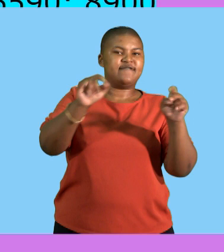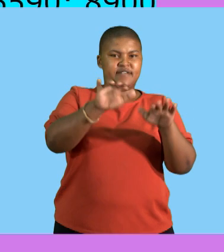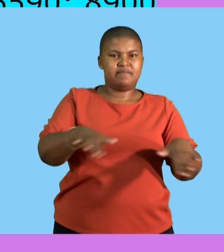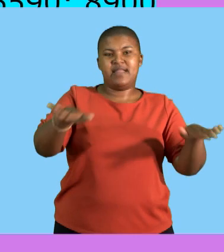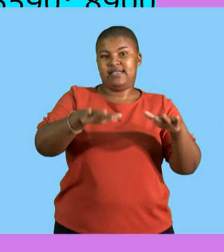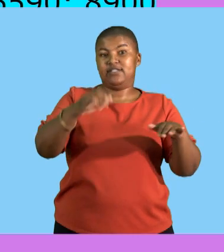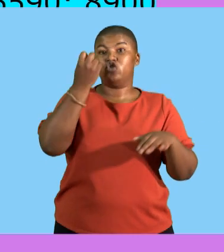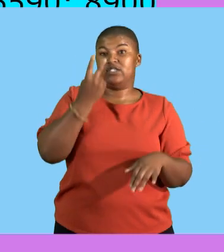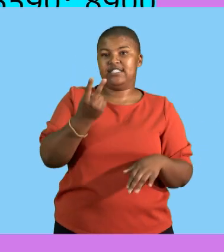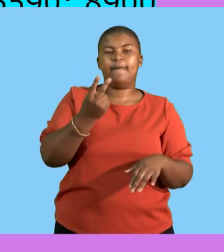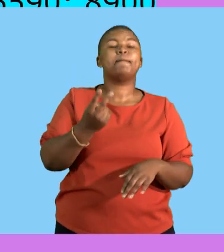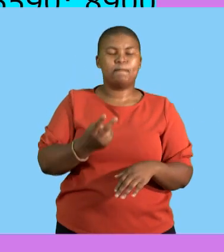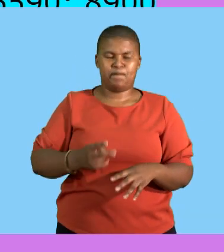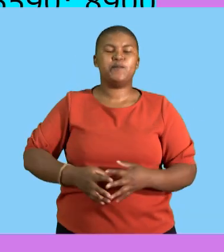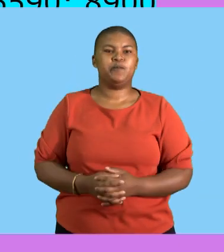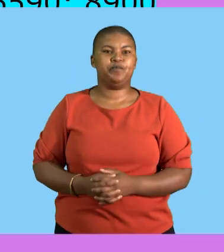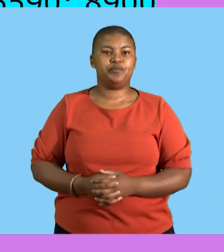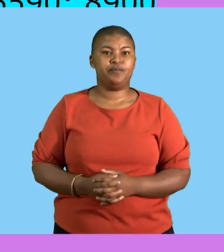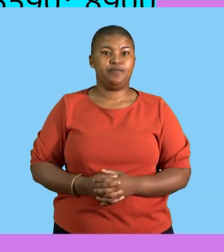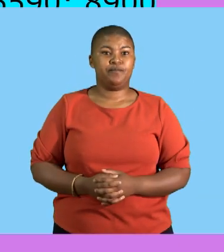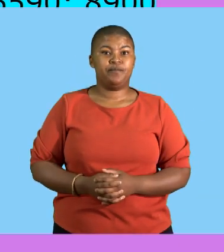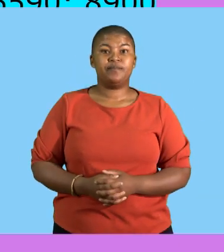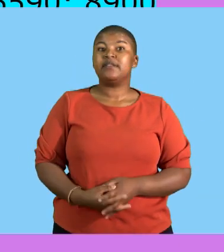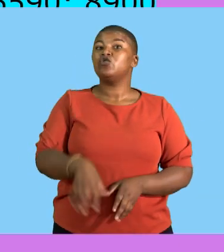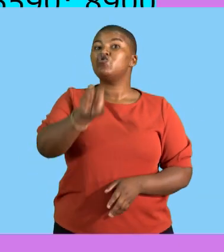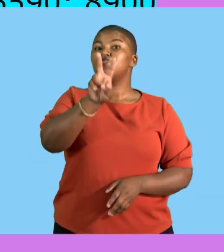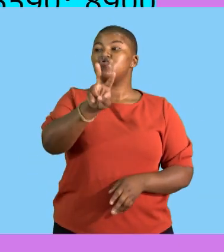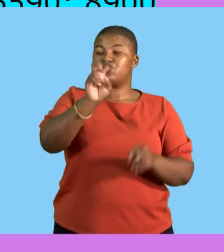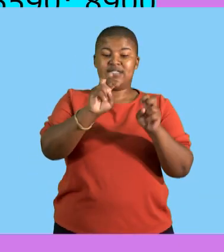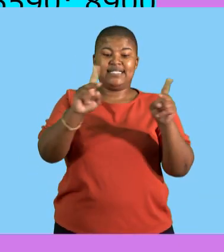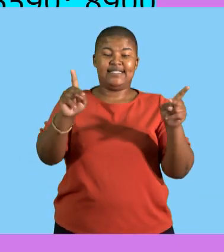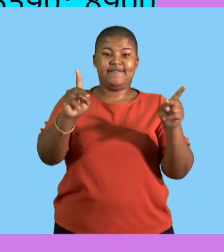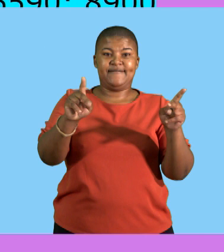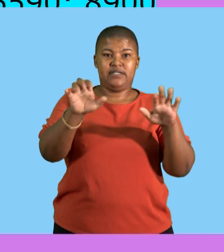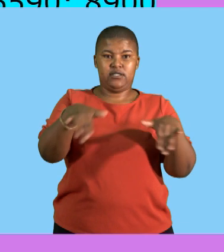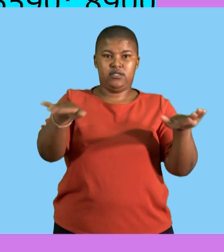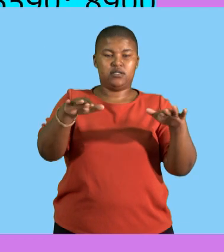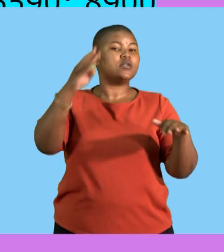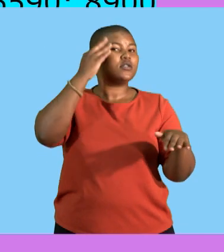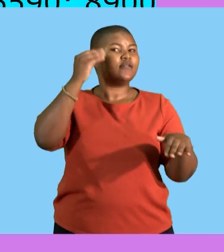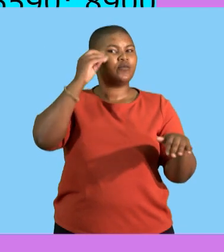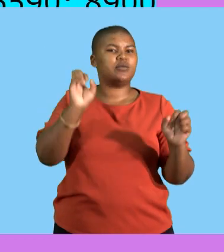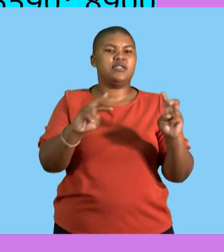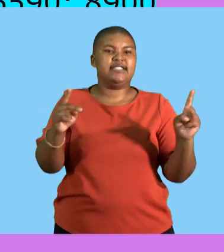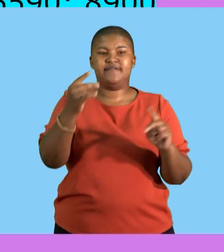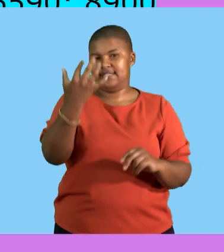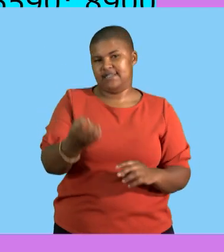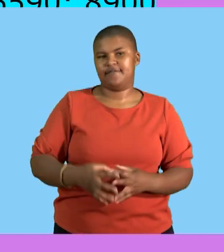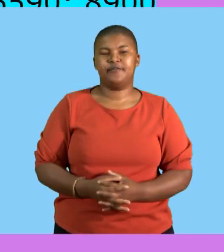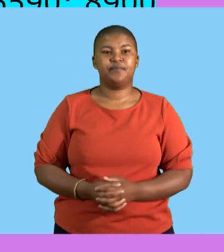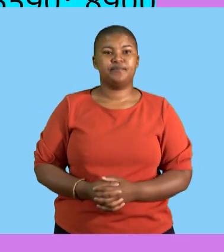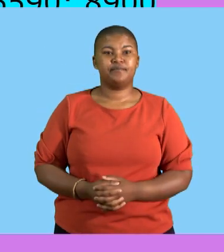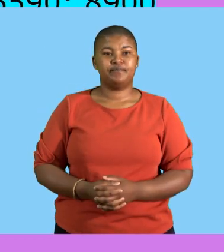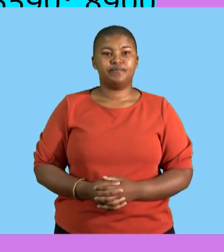different towns. So we have 2 different towns. It means we are dealing with 2 different sets of data. Now